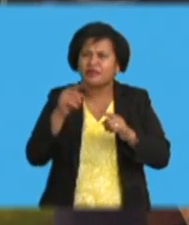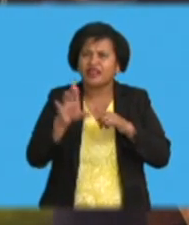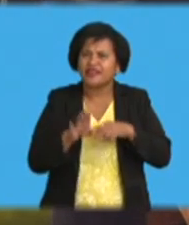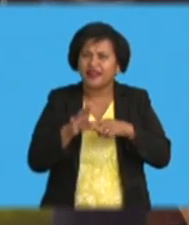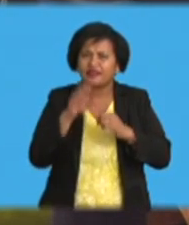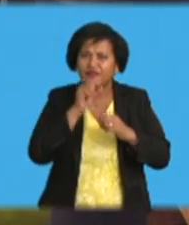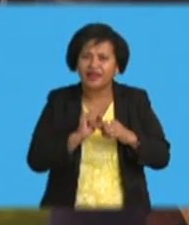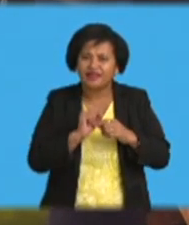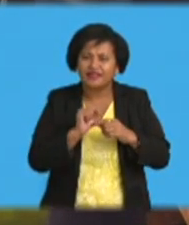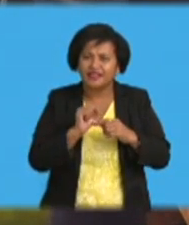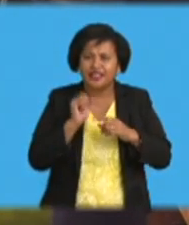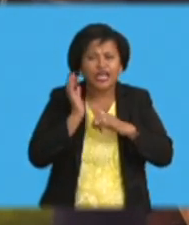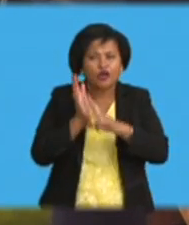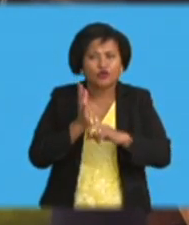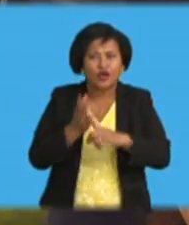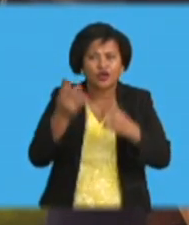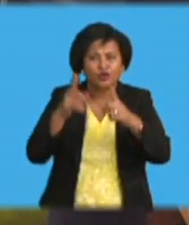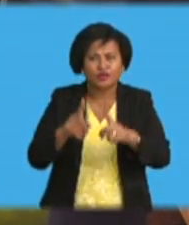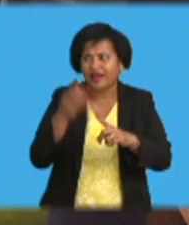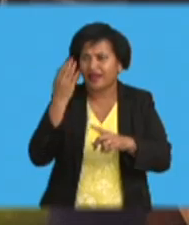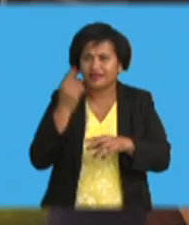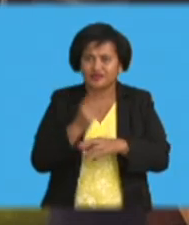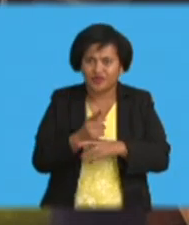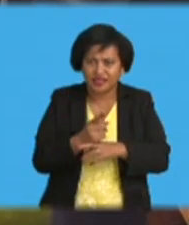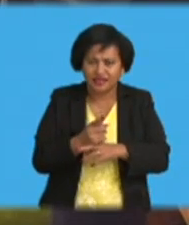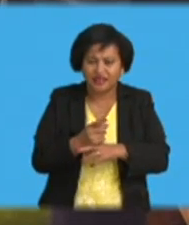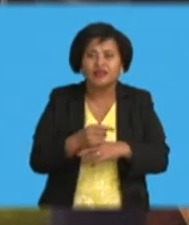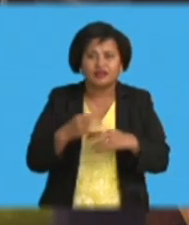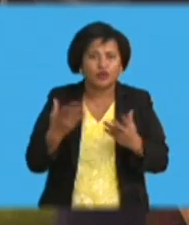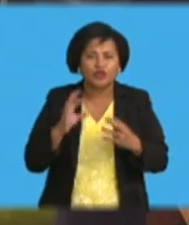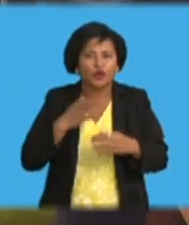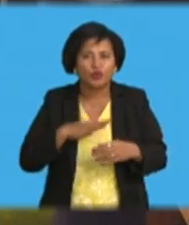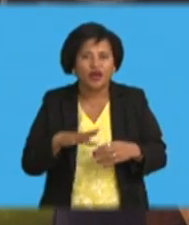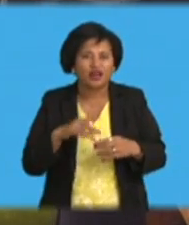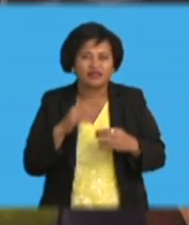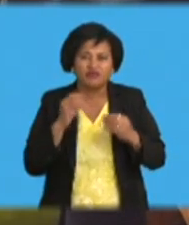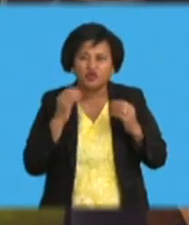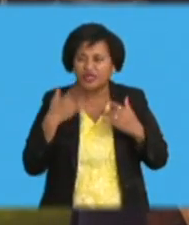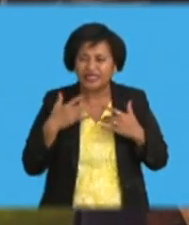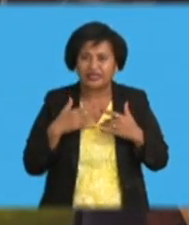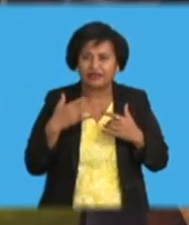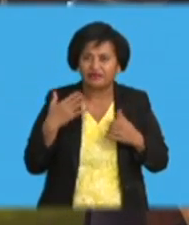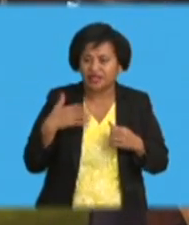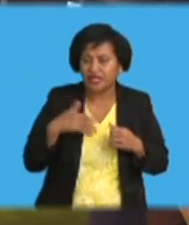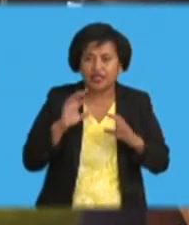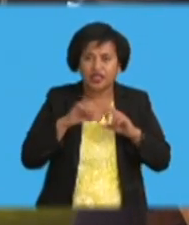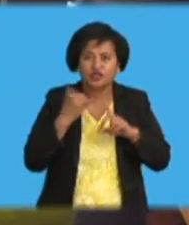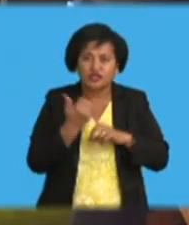in Lautoka. None of us want to live in a society where we have to sort out through a mountain of lies and misinformation to find the